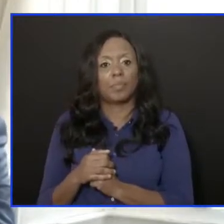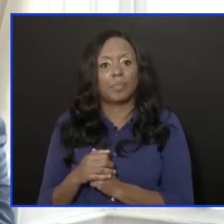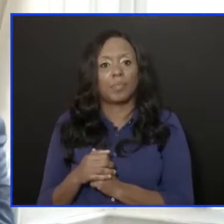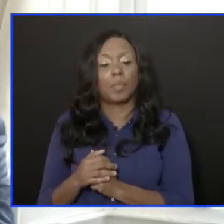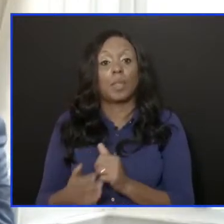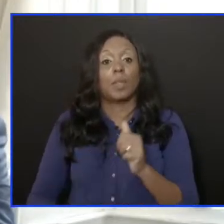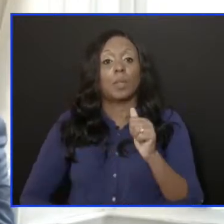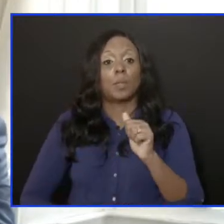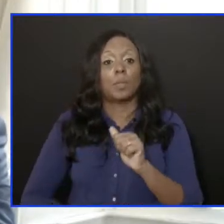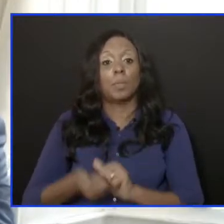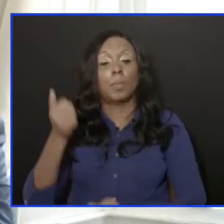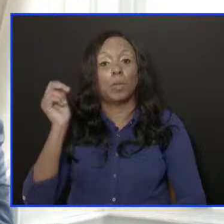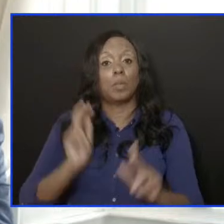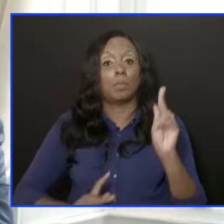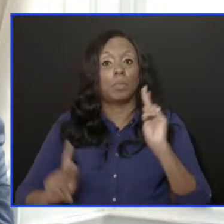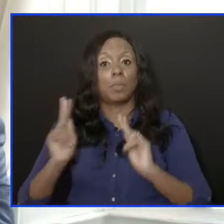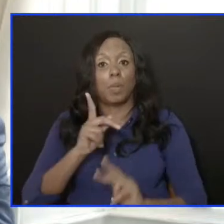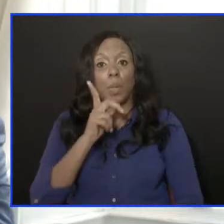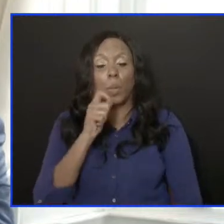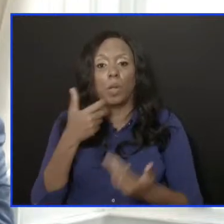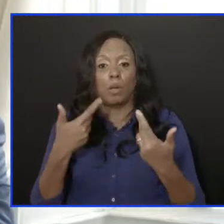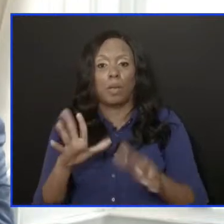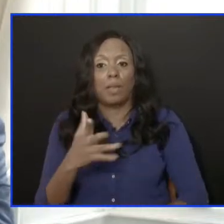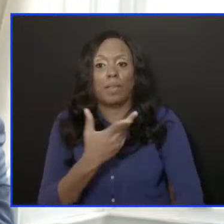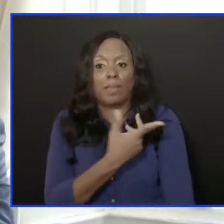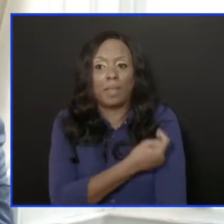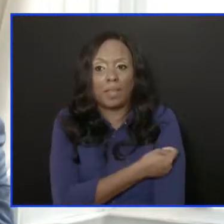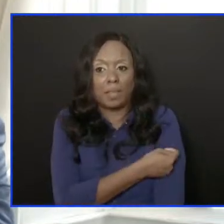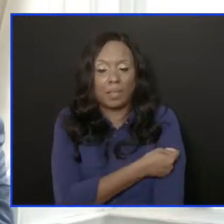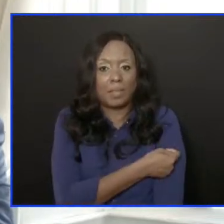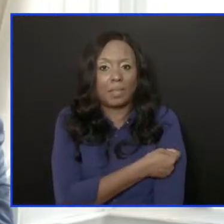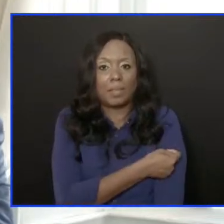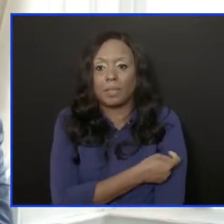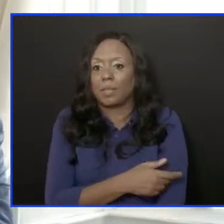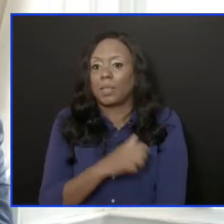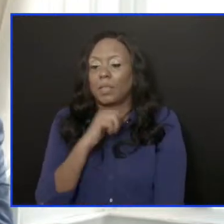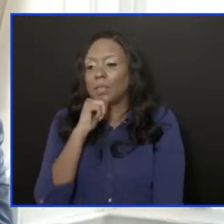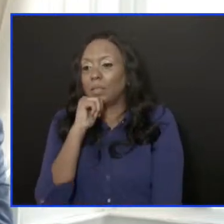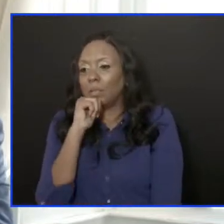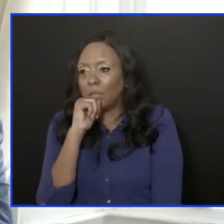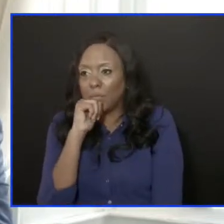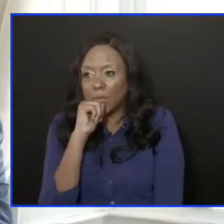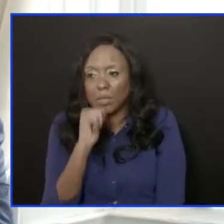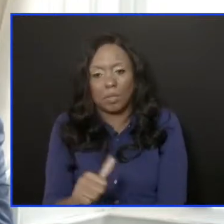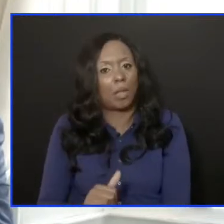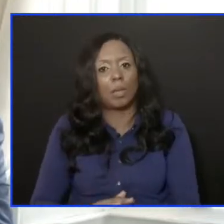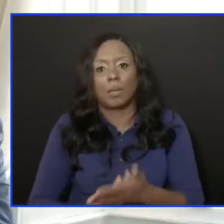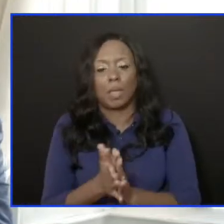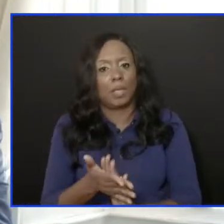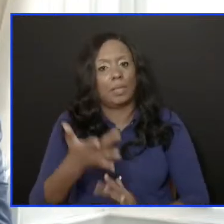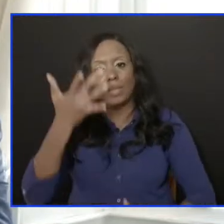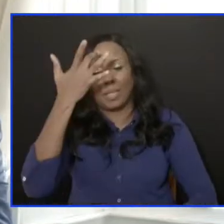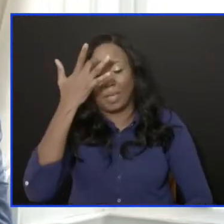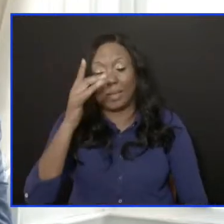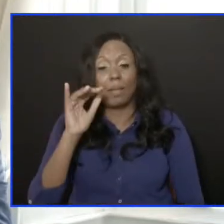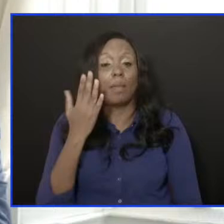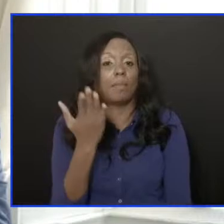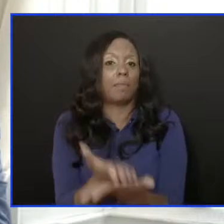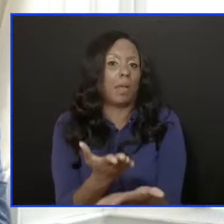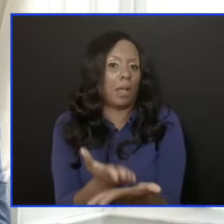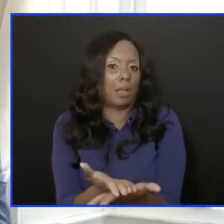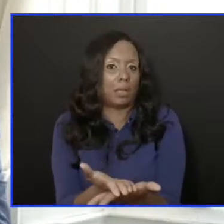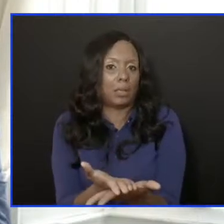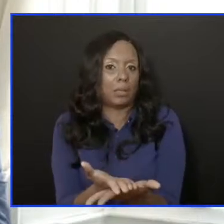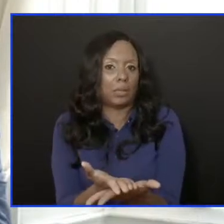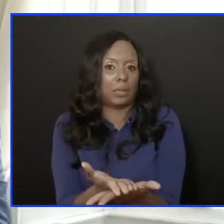who are vaccinated across the globe have not overwhelmed the healthcare system with illness. And that is the fact. The world